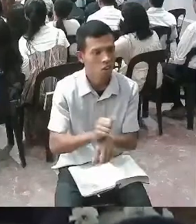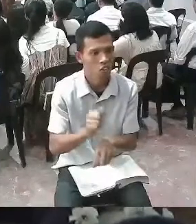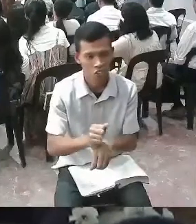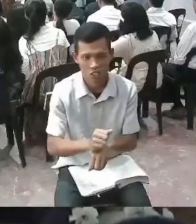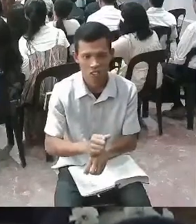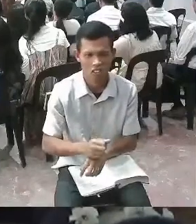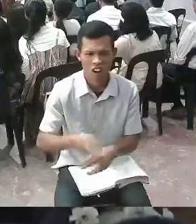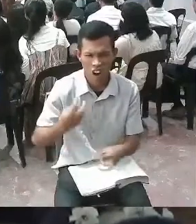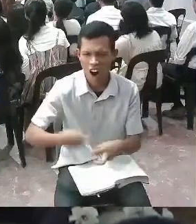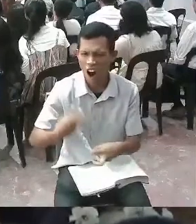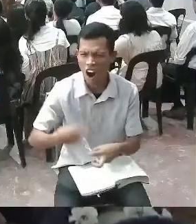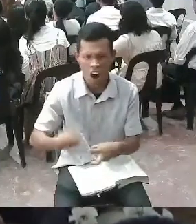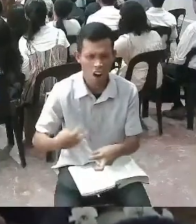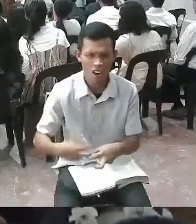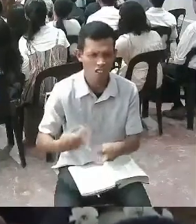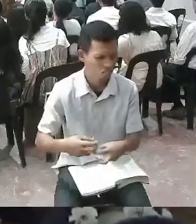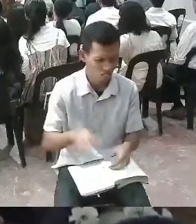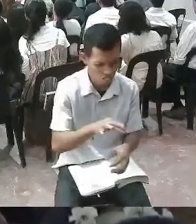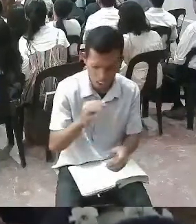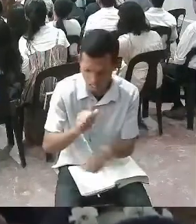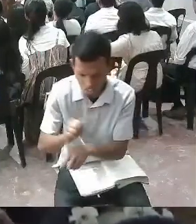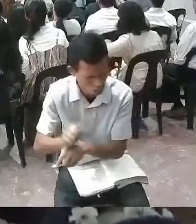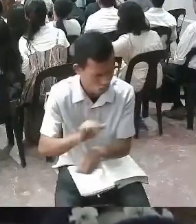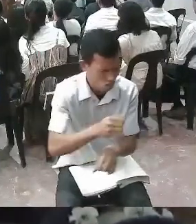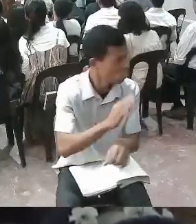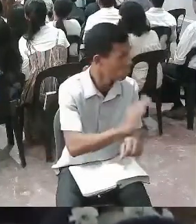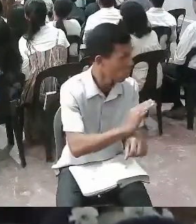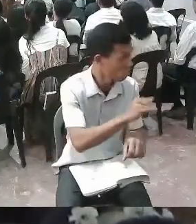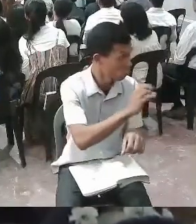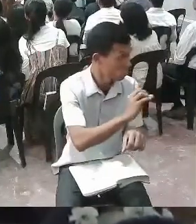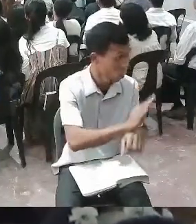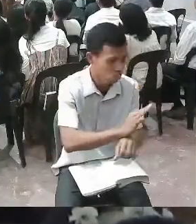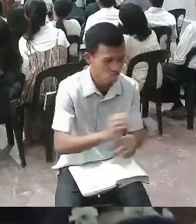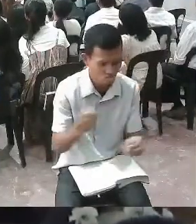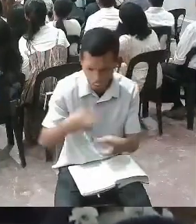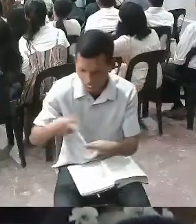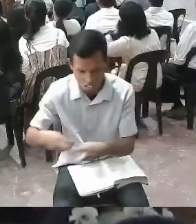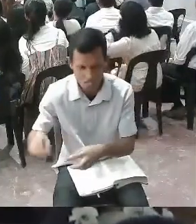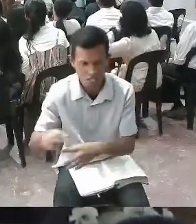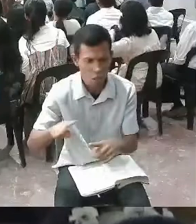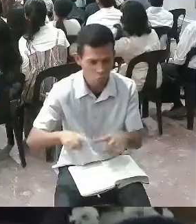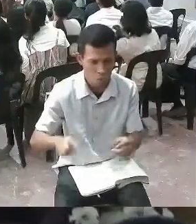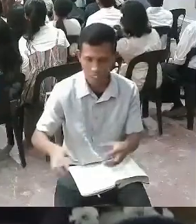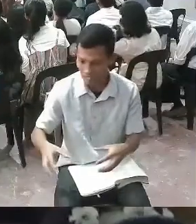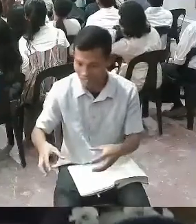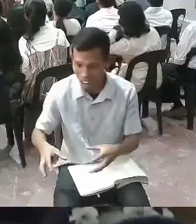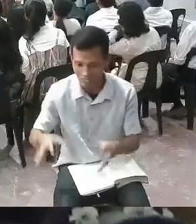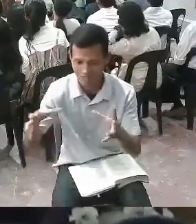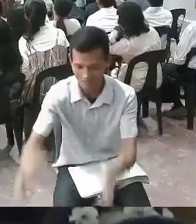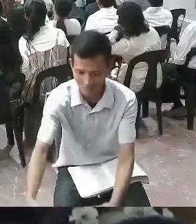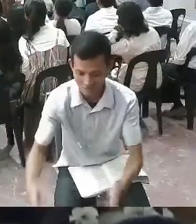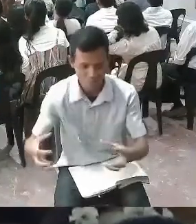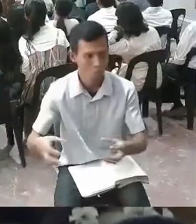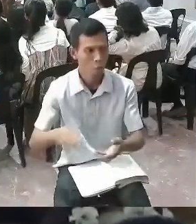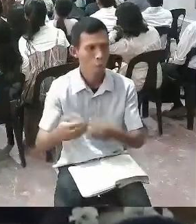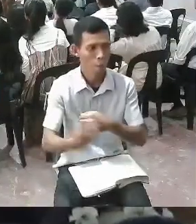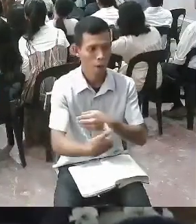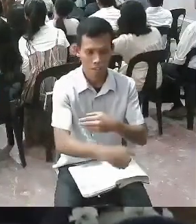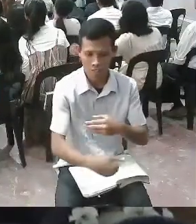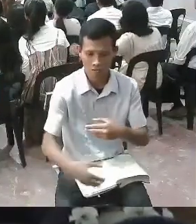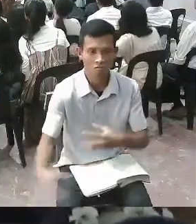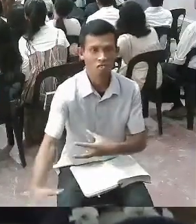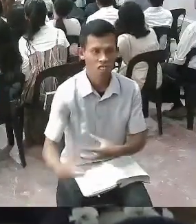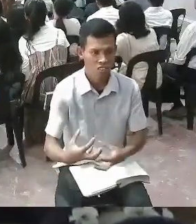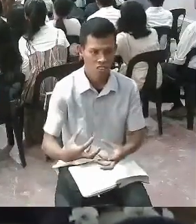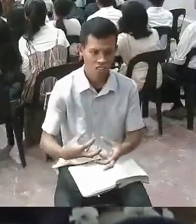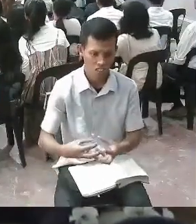during the Great Depression time. It was hard to find work. It's still wrong to steal, but he stole bread so he